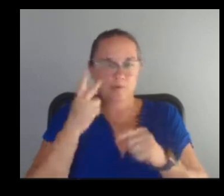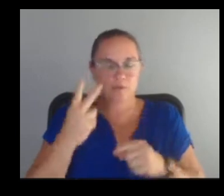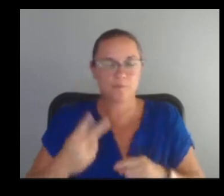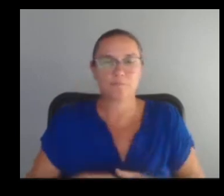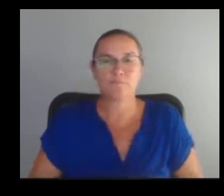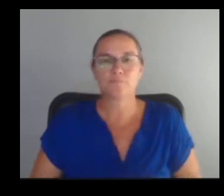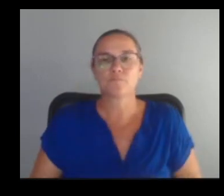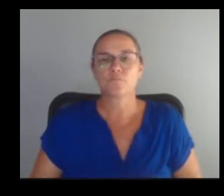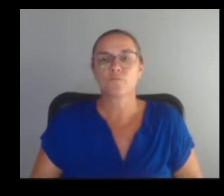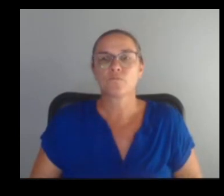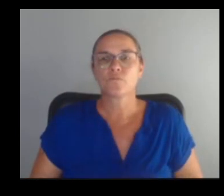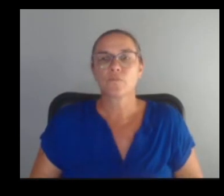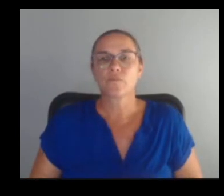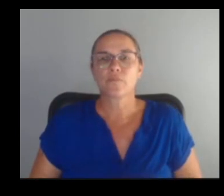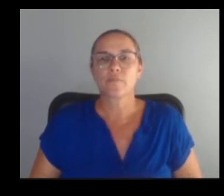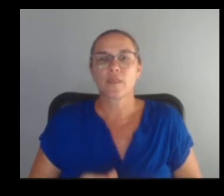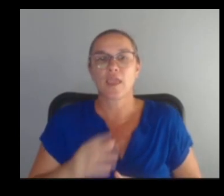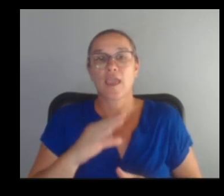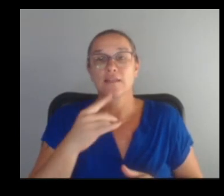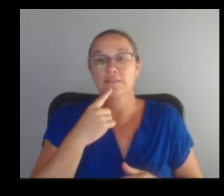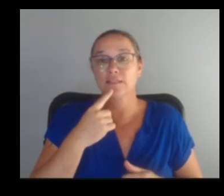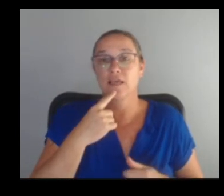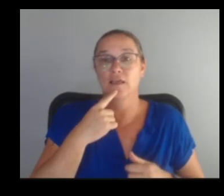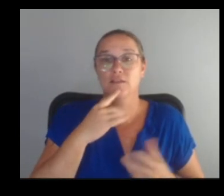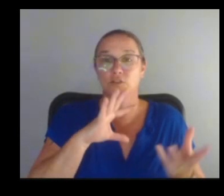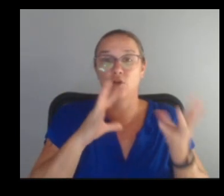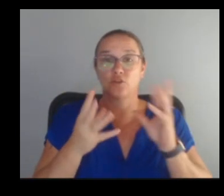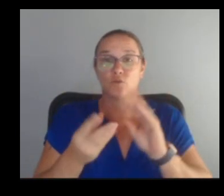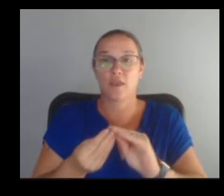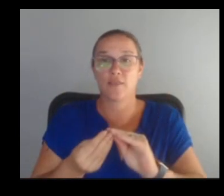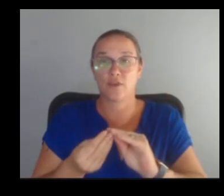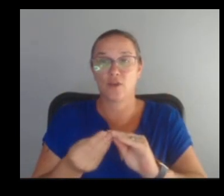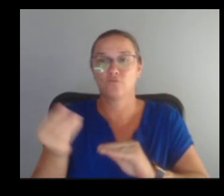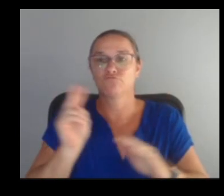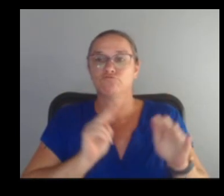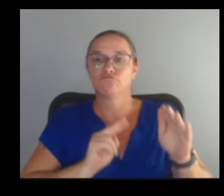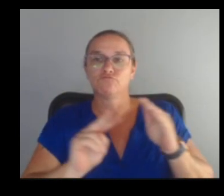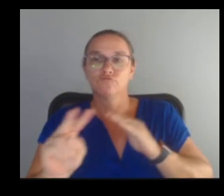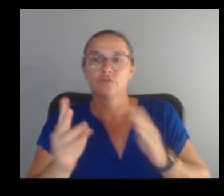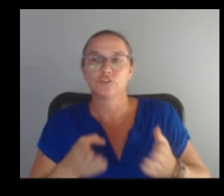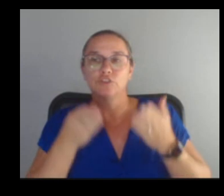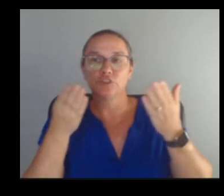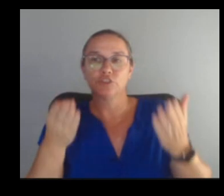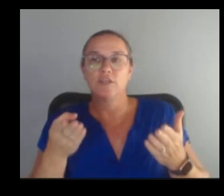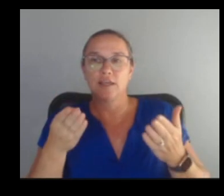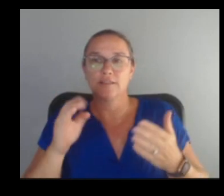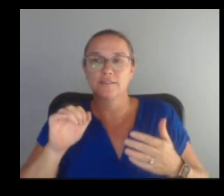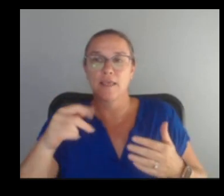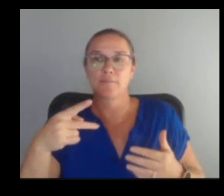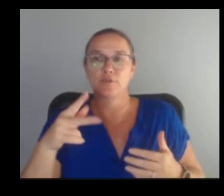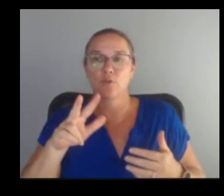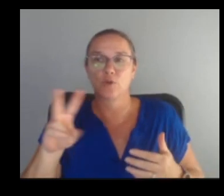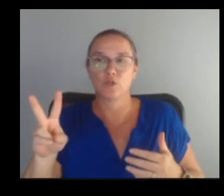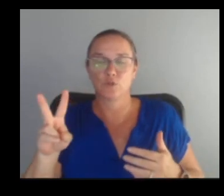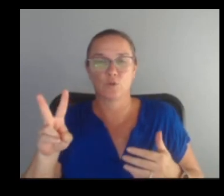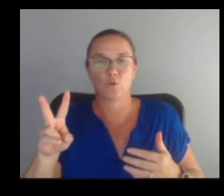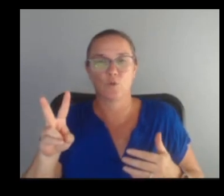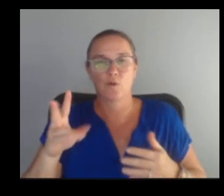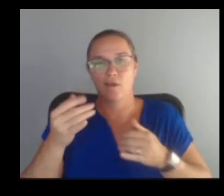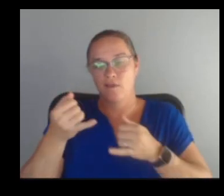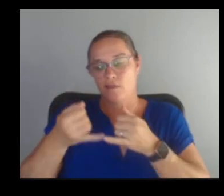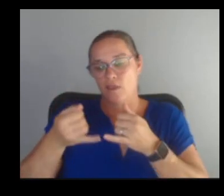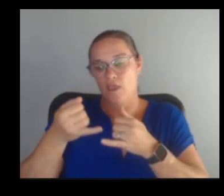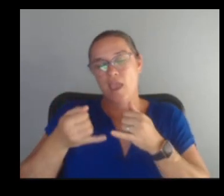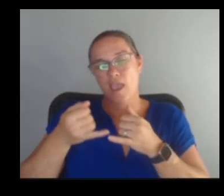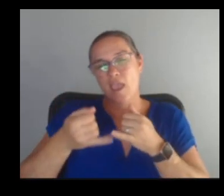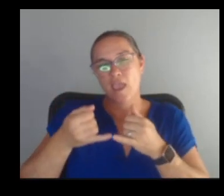And they note that altogether, forecasting models suggest the likely window begins late next week, the first